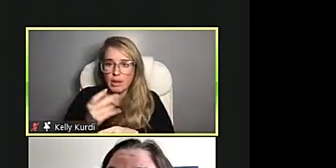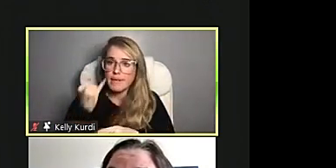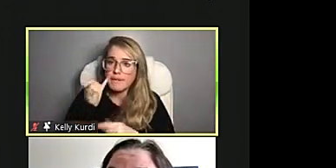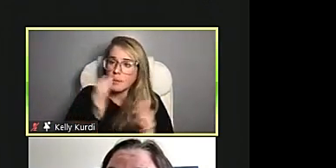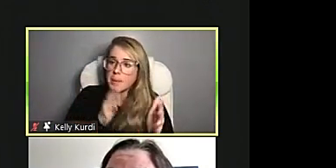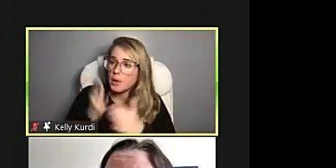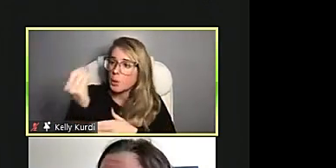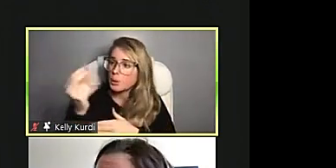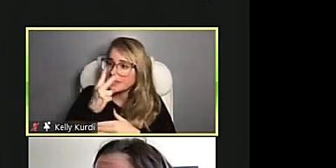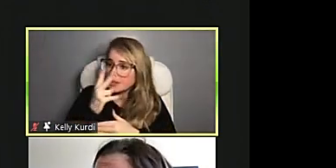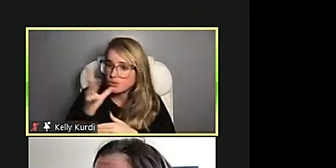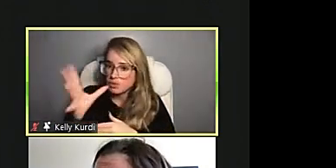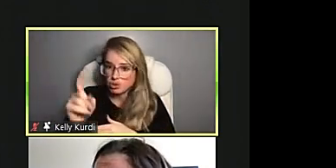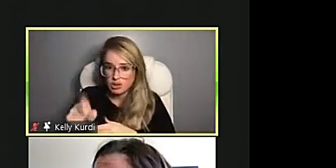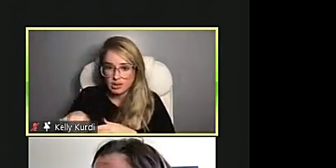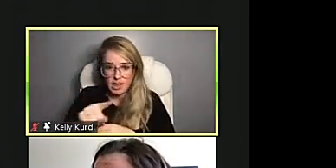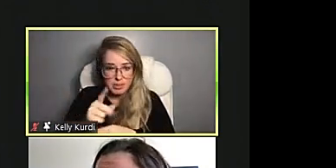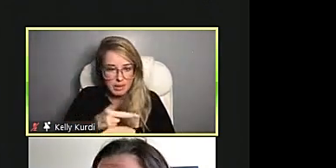have you?